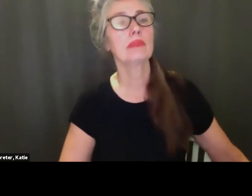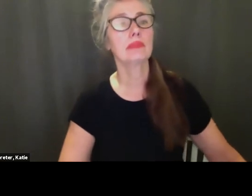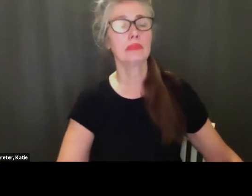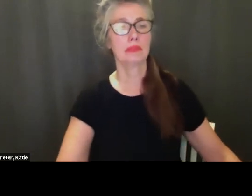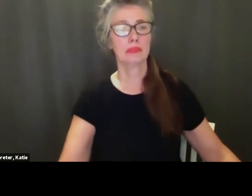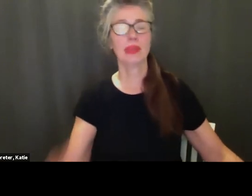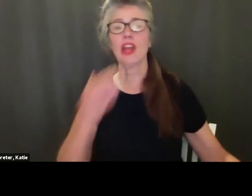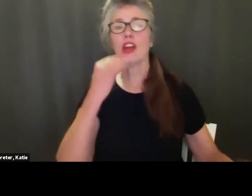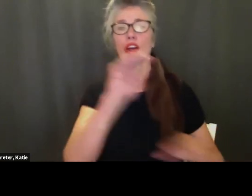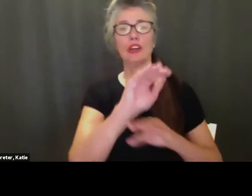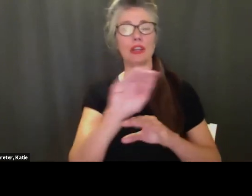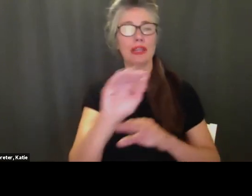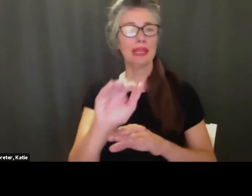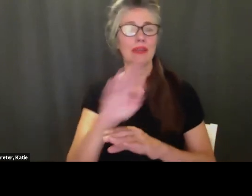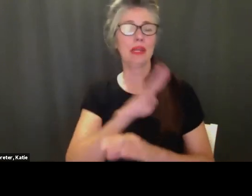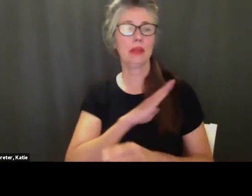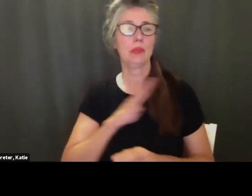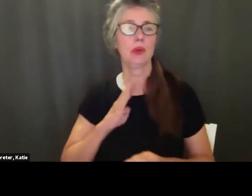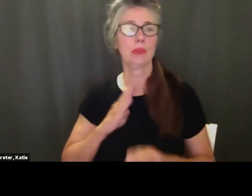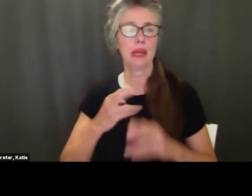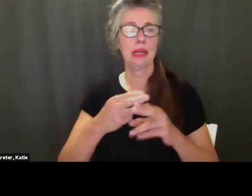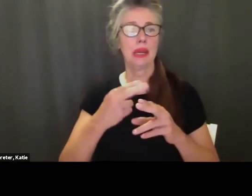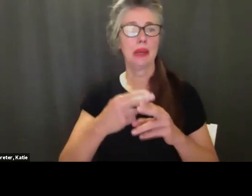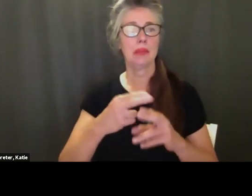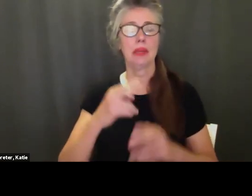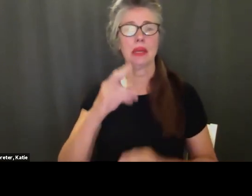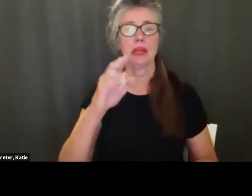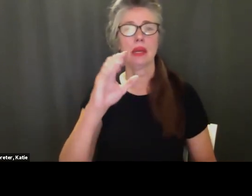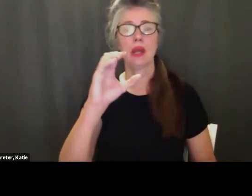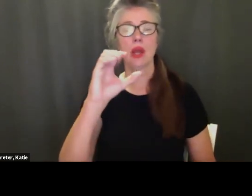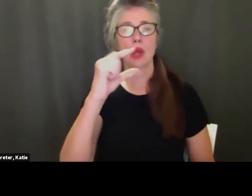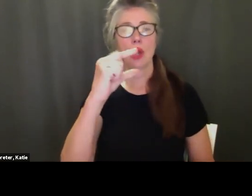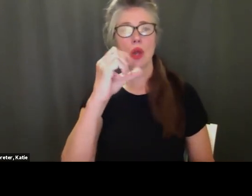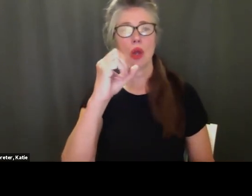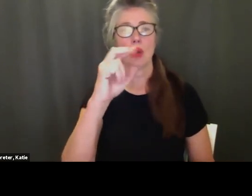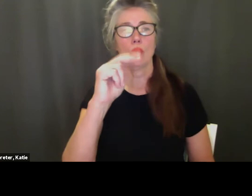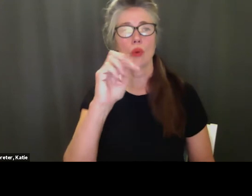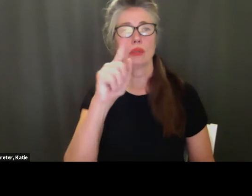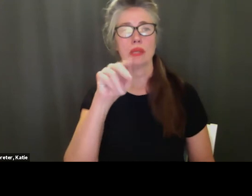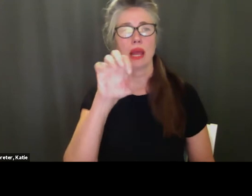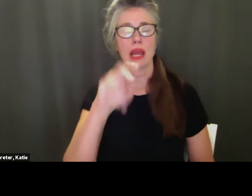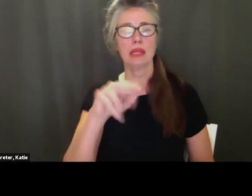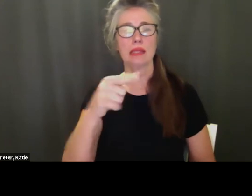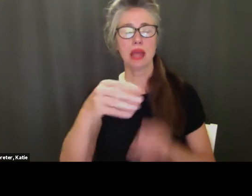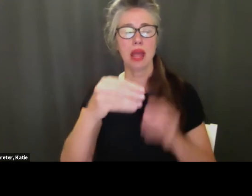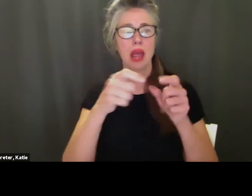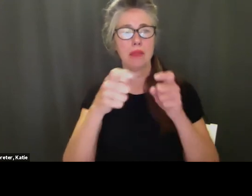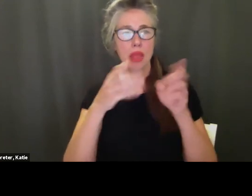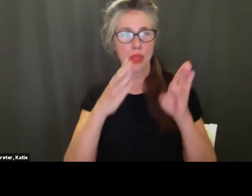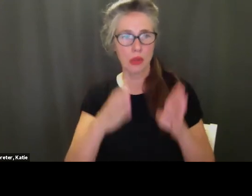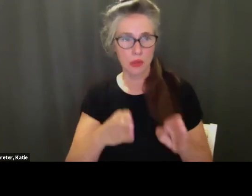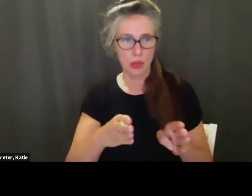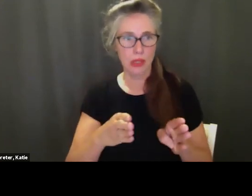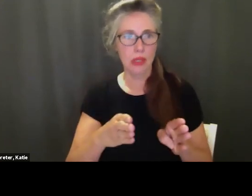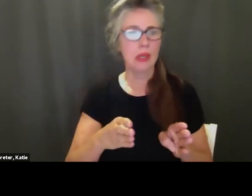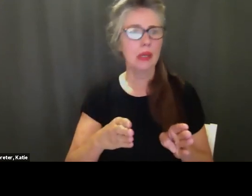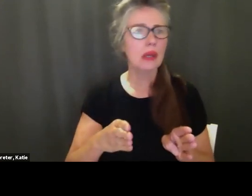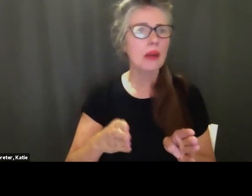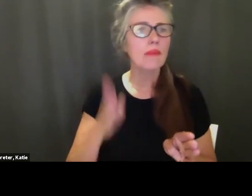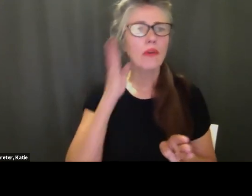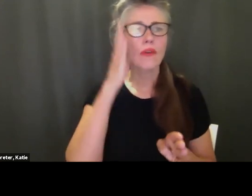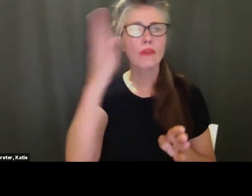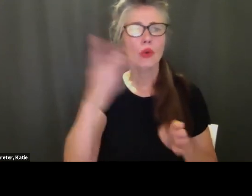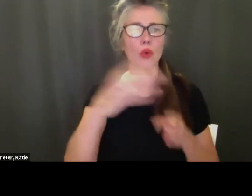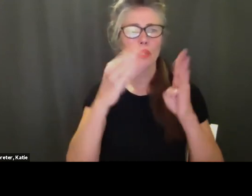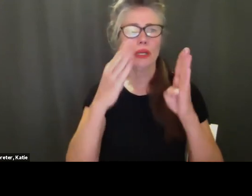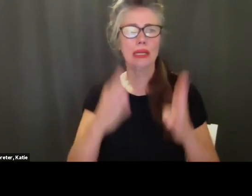Good evening, school board members. My name is Daniel Gonzalez, and I'm the director of Organizing and Advocacy for Future Leaders of